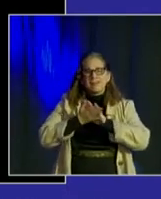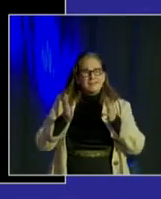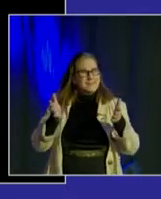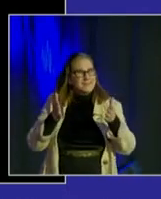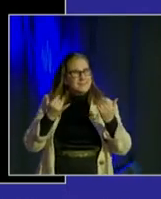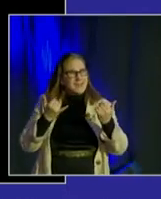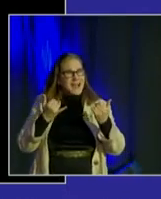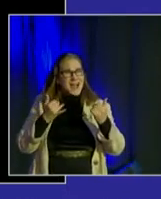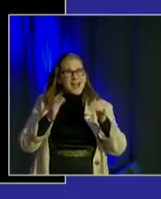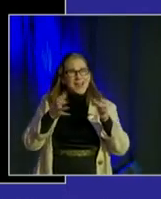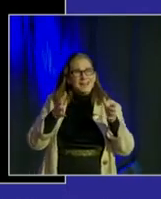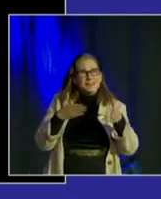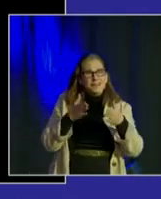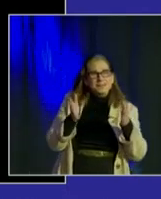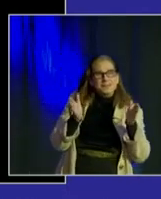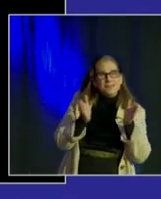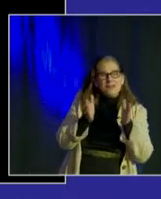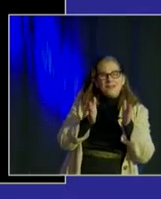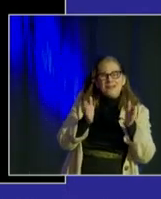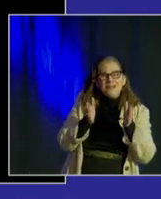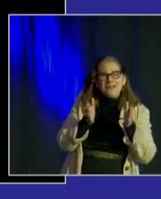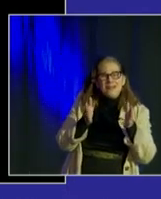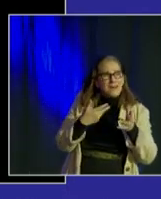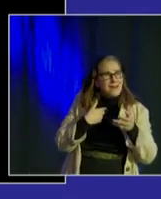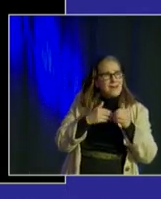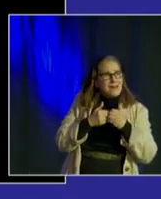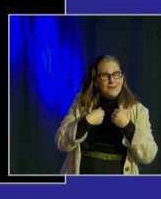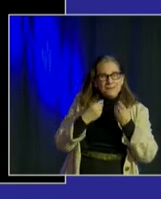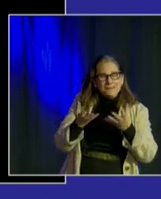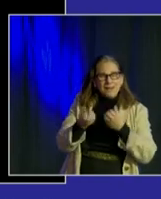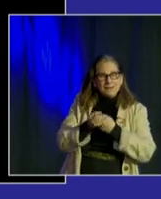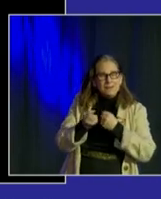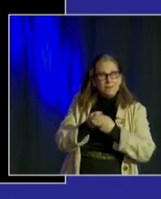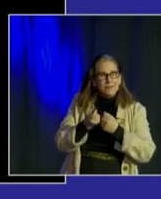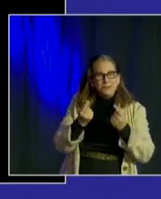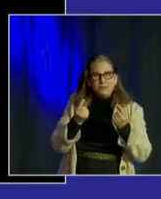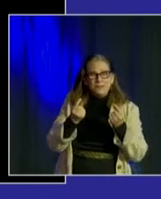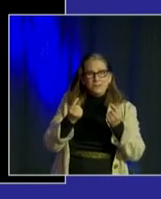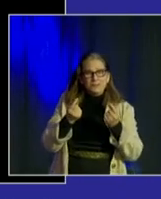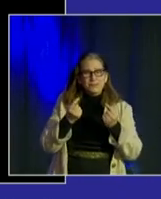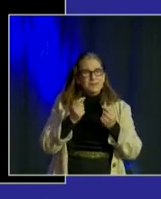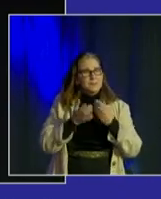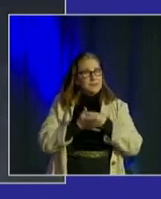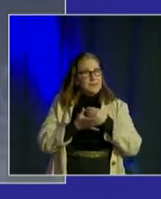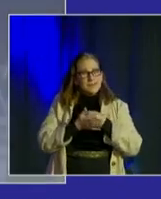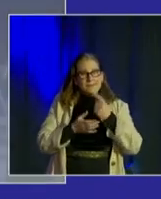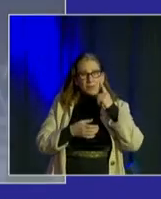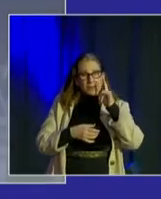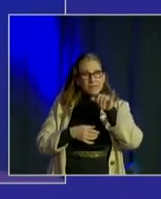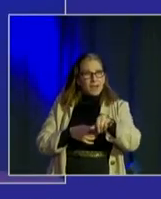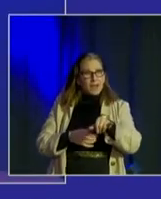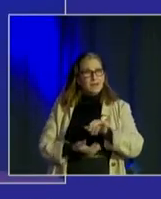it. What can you do to allocate more money to education to help support this immediate need? Thank you.